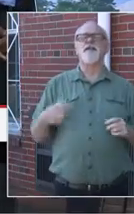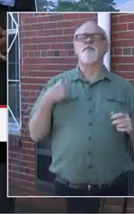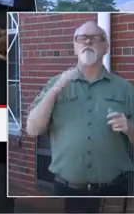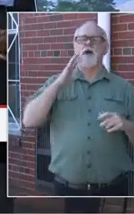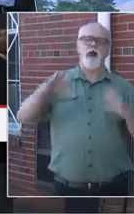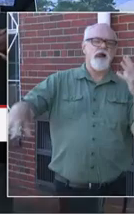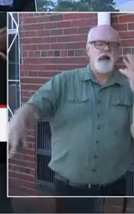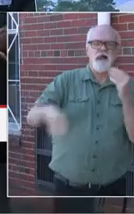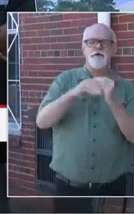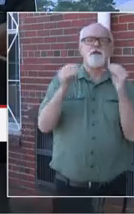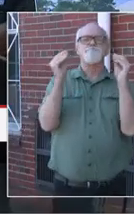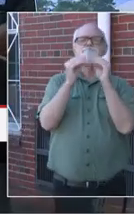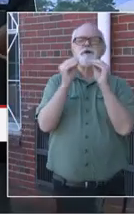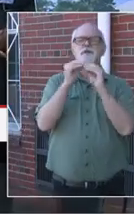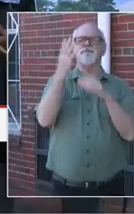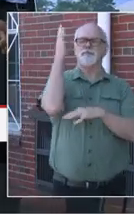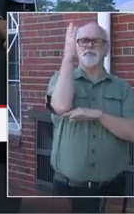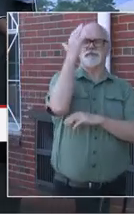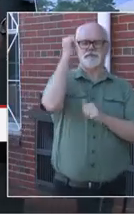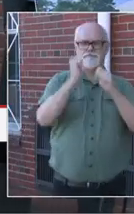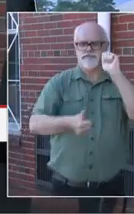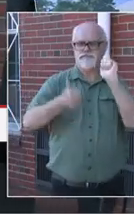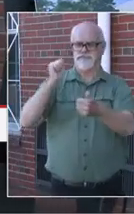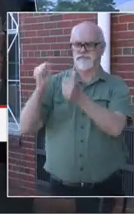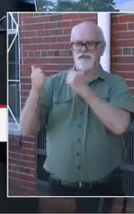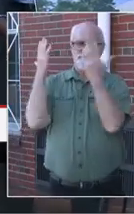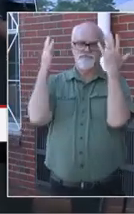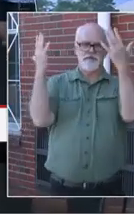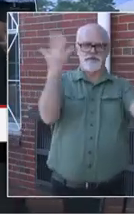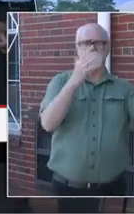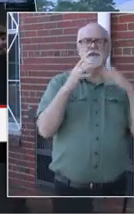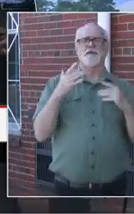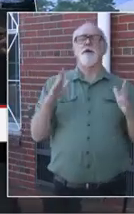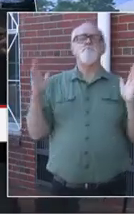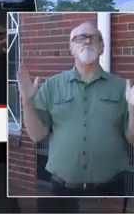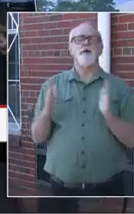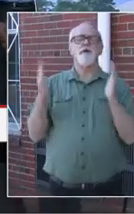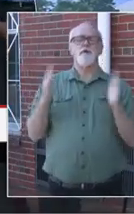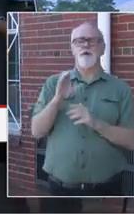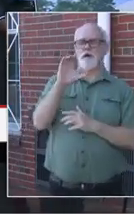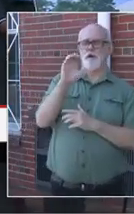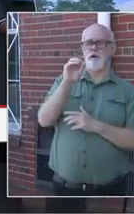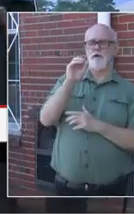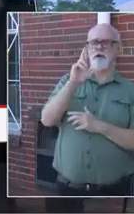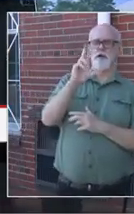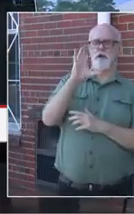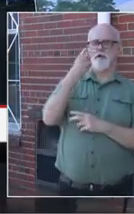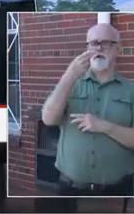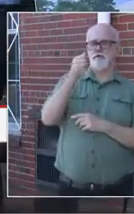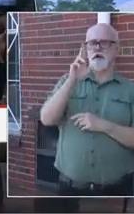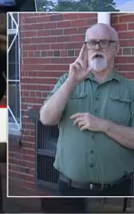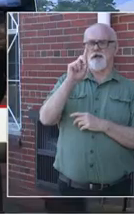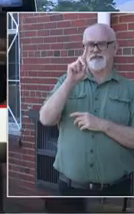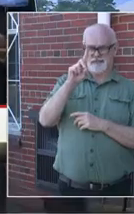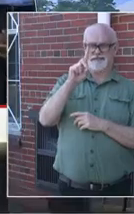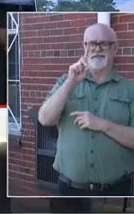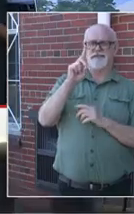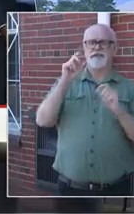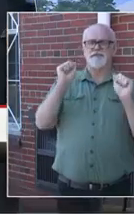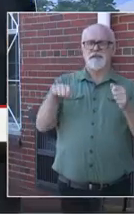beds and a small orchard for students to learn how to grow and prepare their own food.